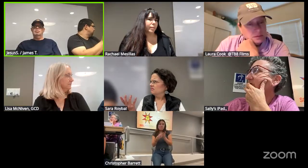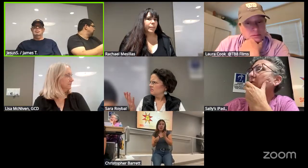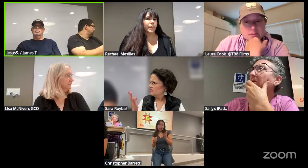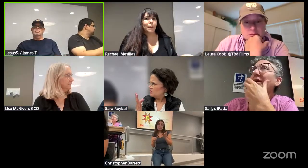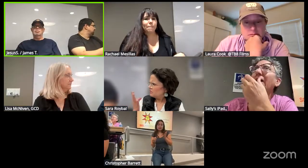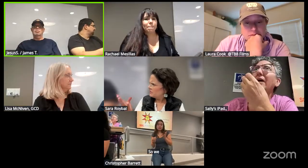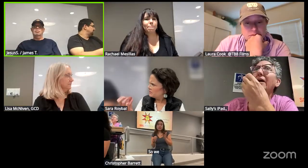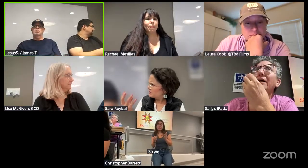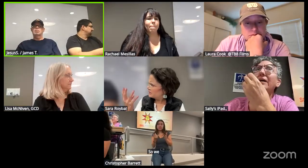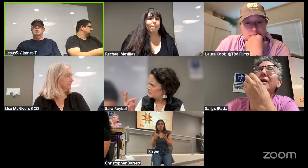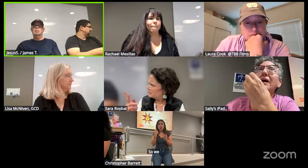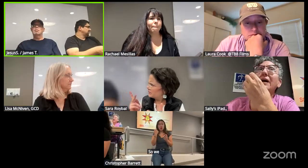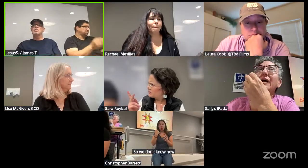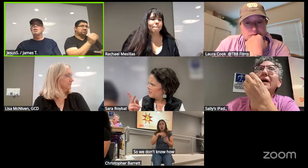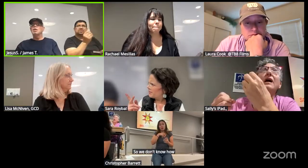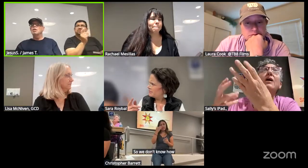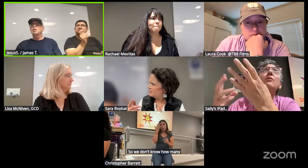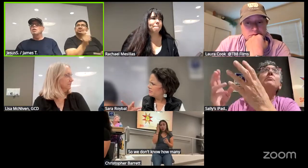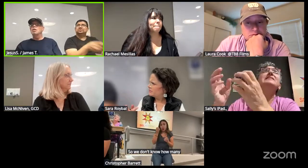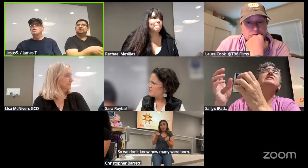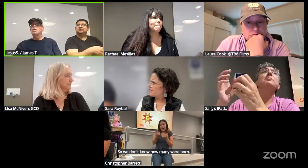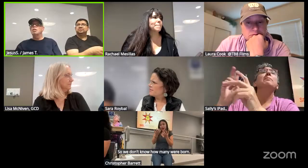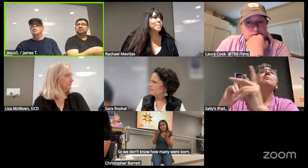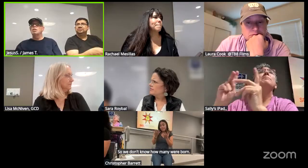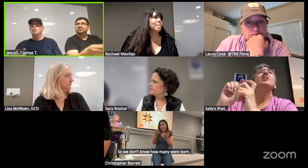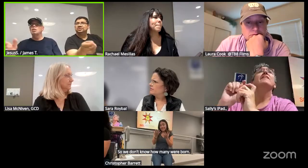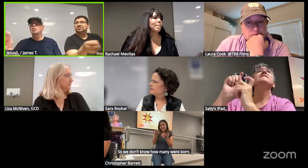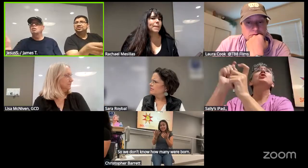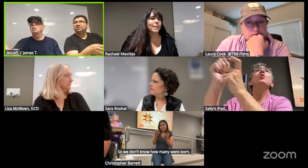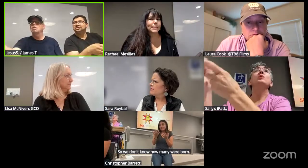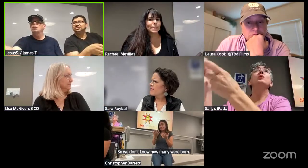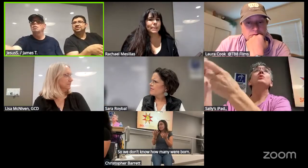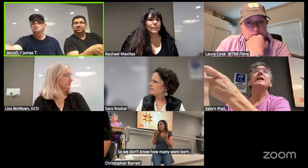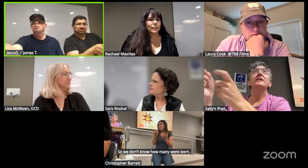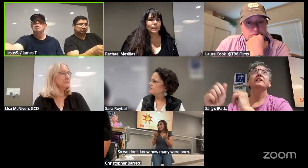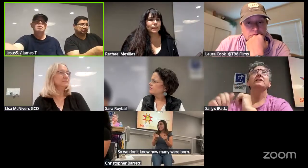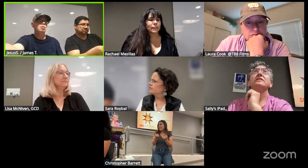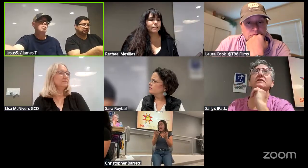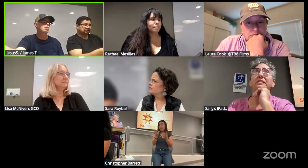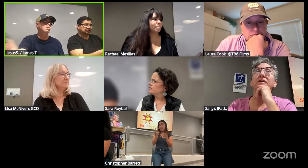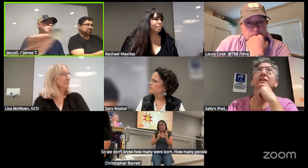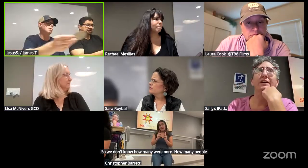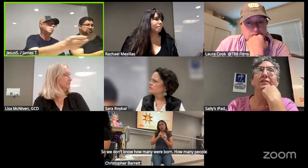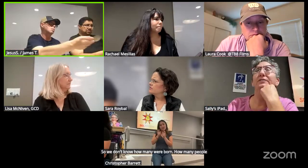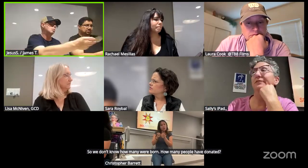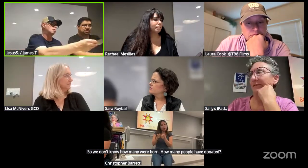So we don't know how many. we're looking at. How many people have donated?